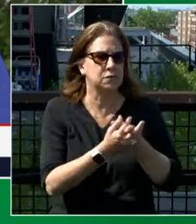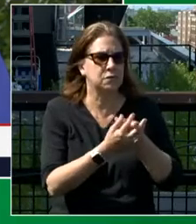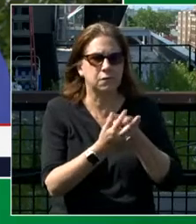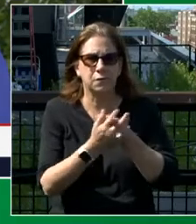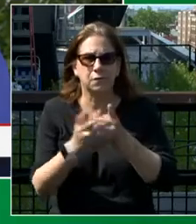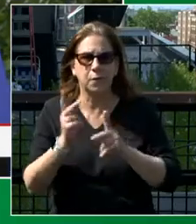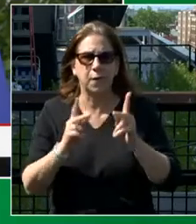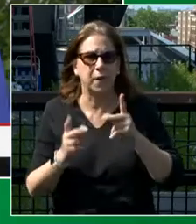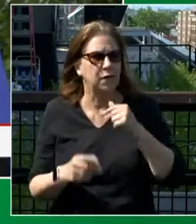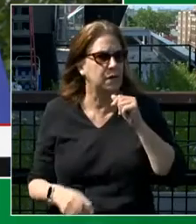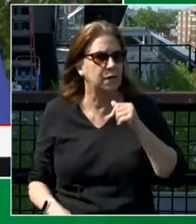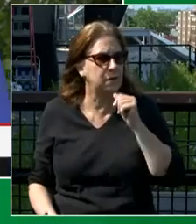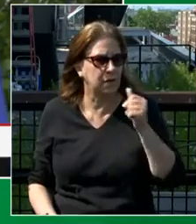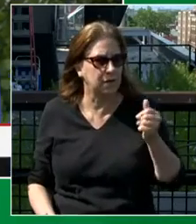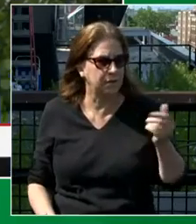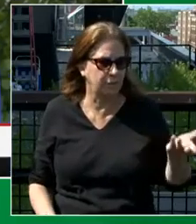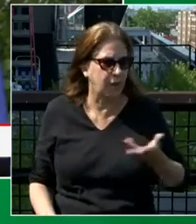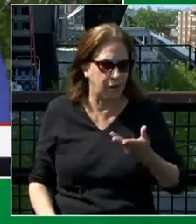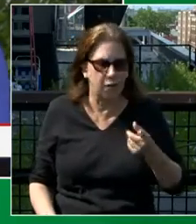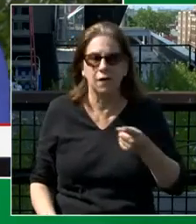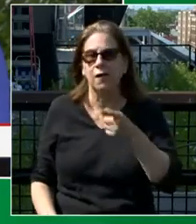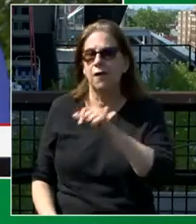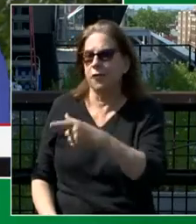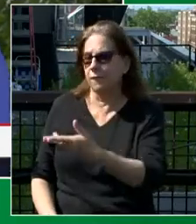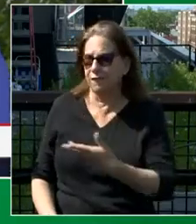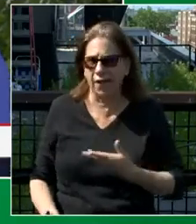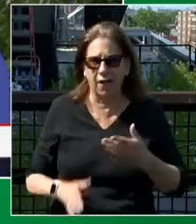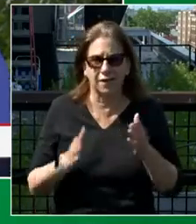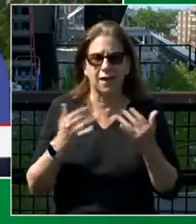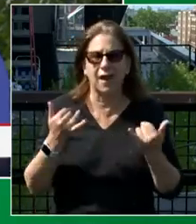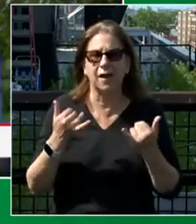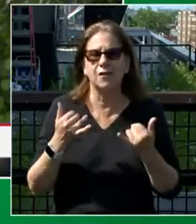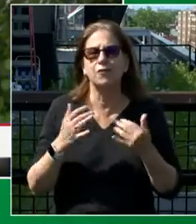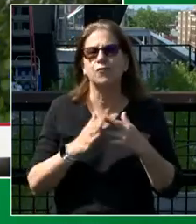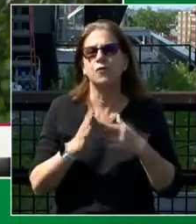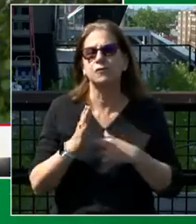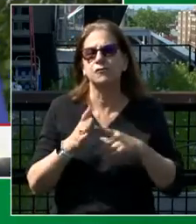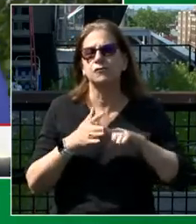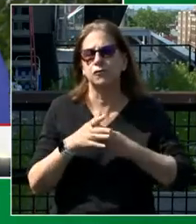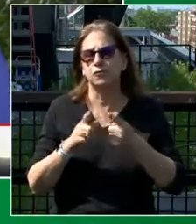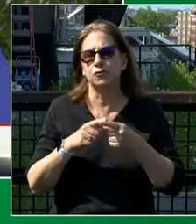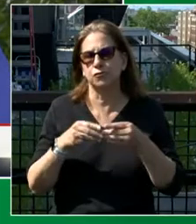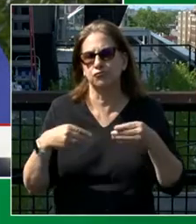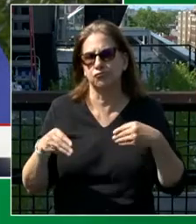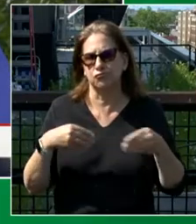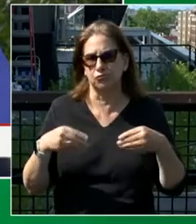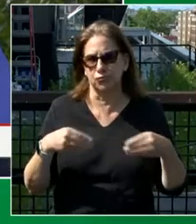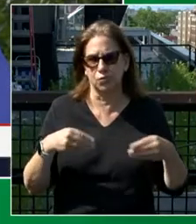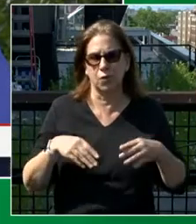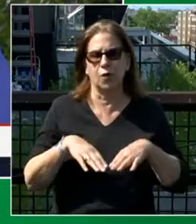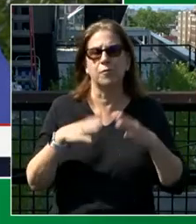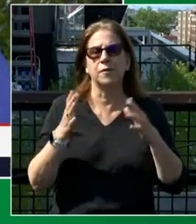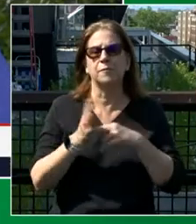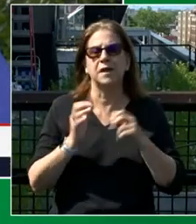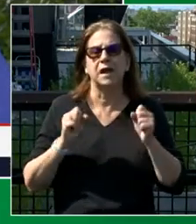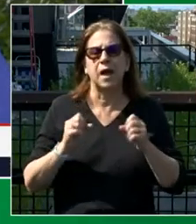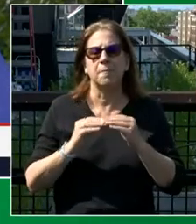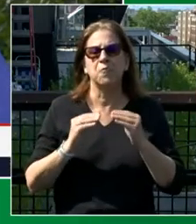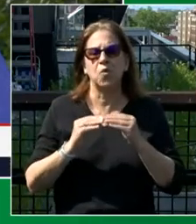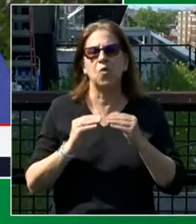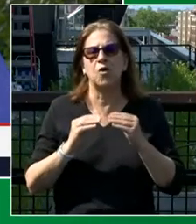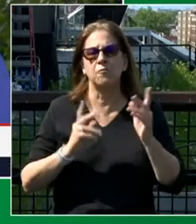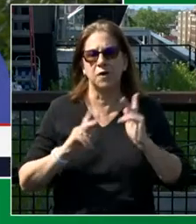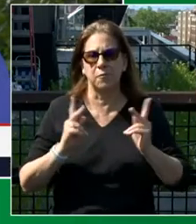people are just chomping. The people who are rescheduling, people who had to cancel and delay their love, are now like really back on it. So we're starting to see a